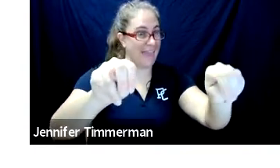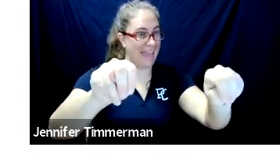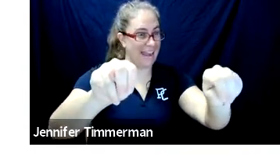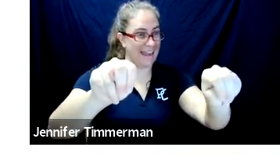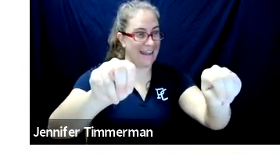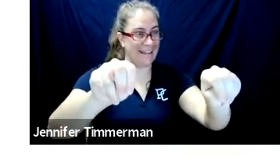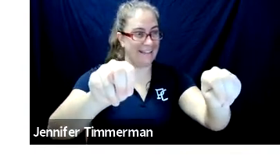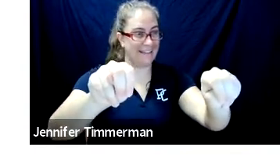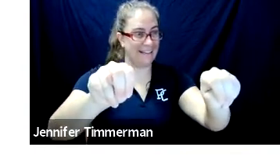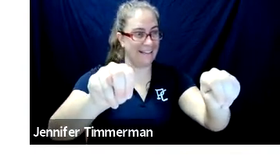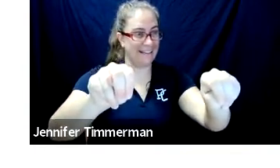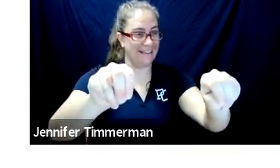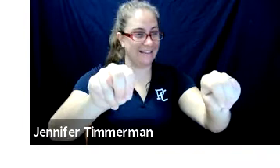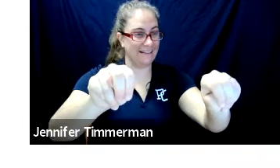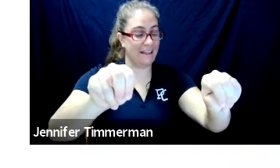N.